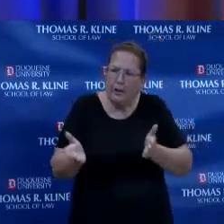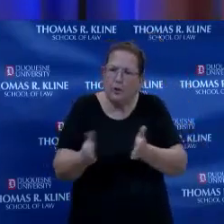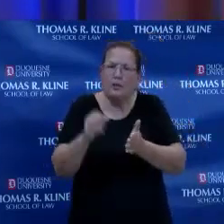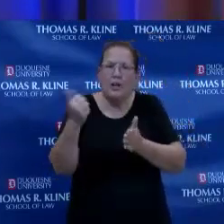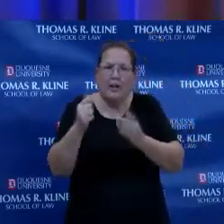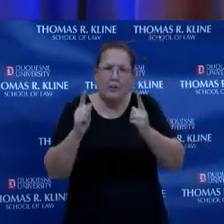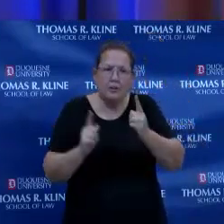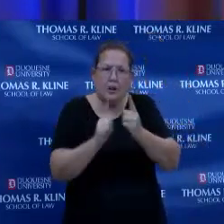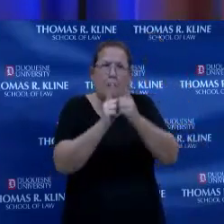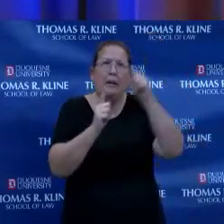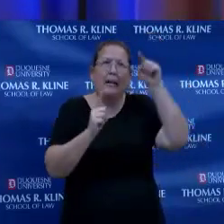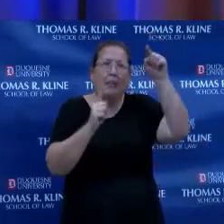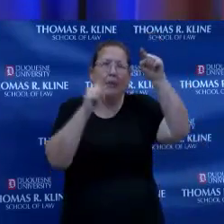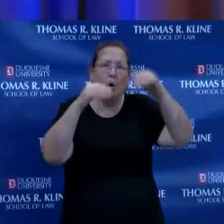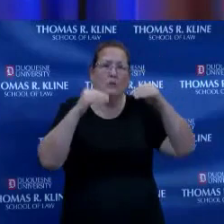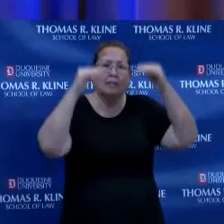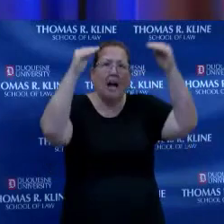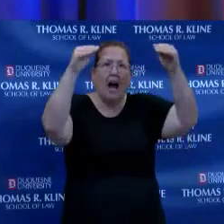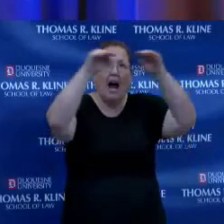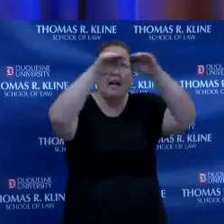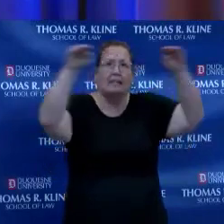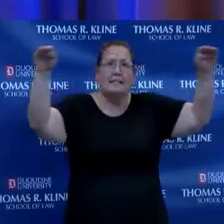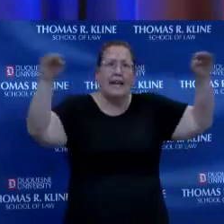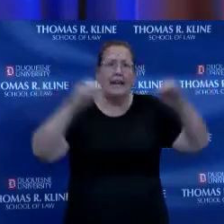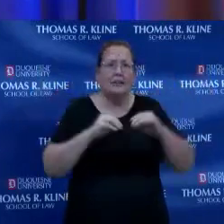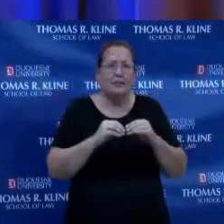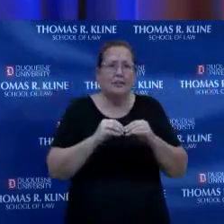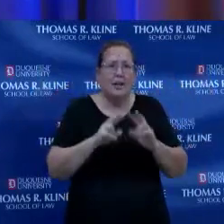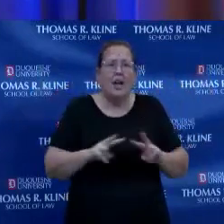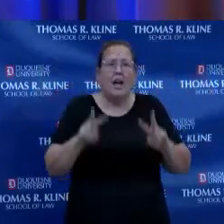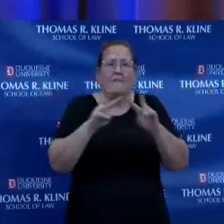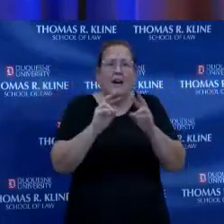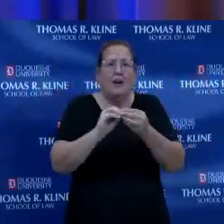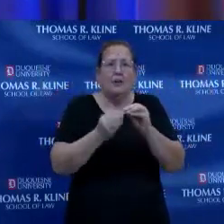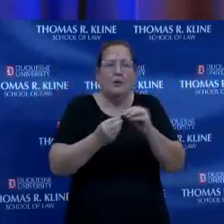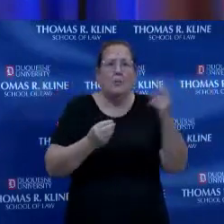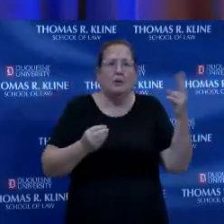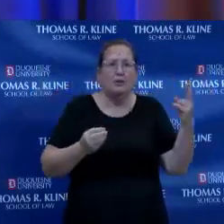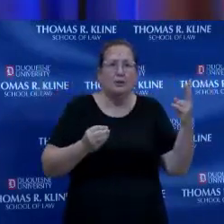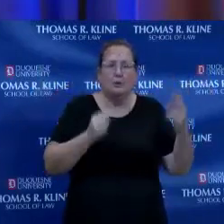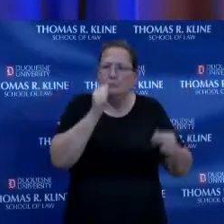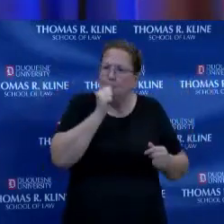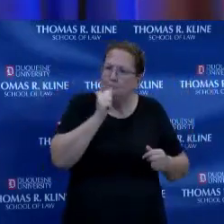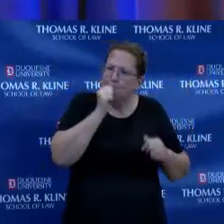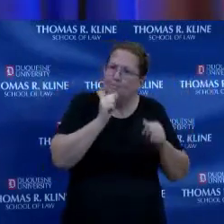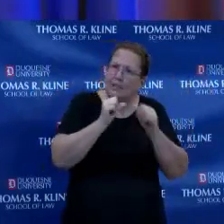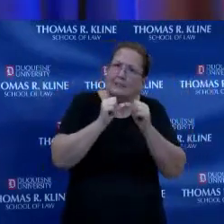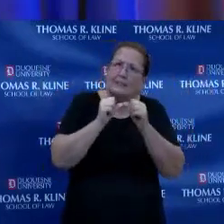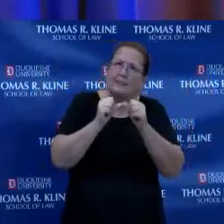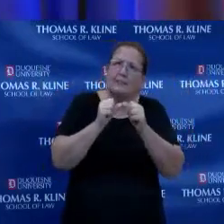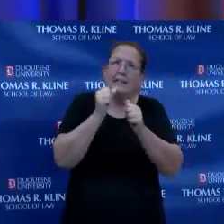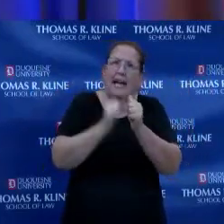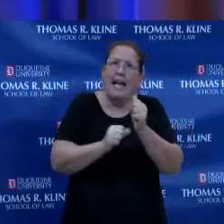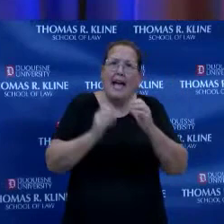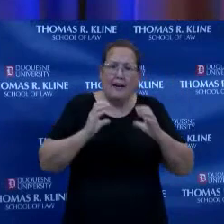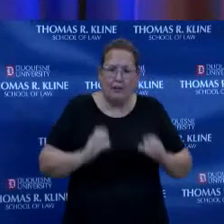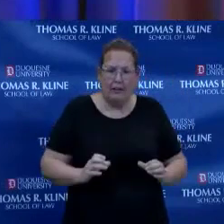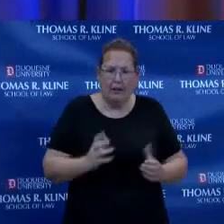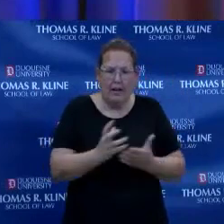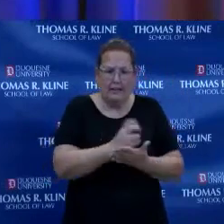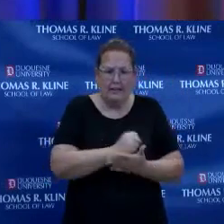as well. Value number two, diligence. Every client deserves our